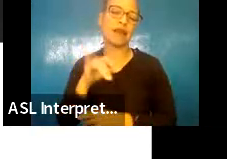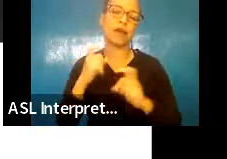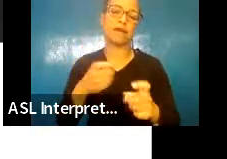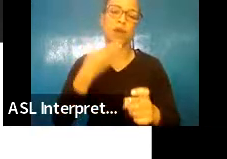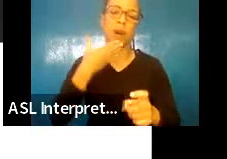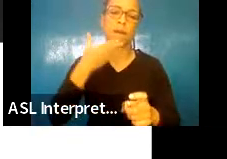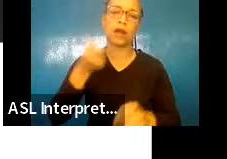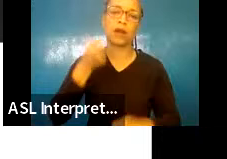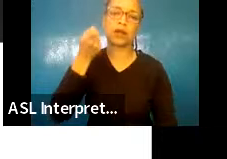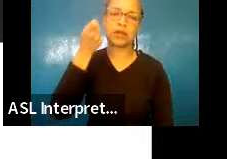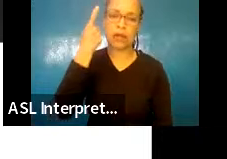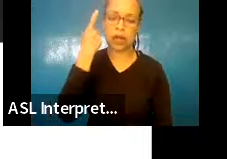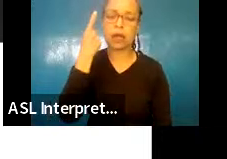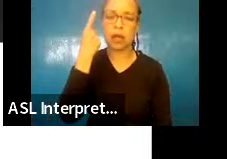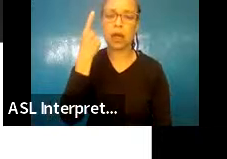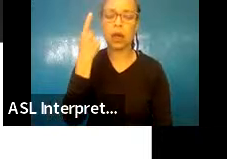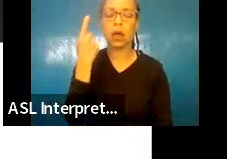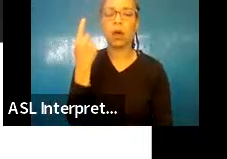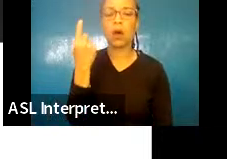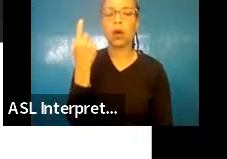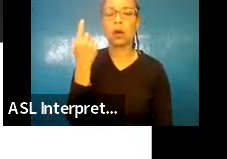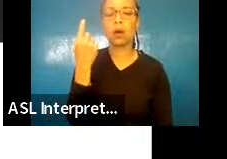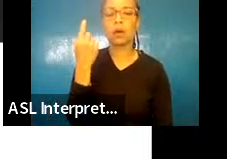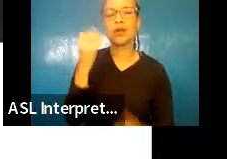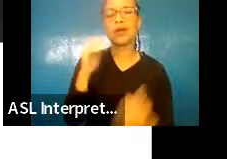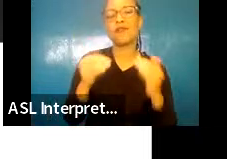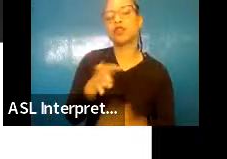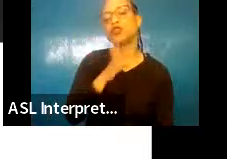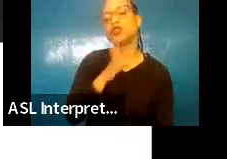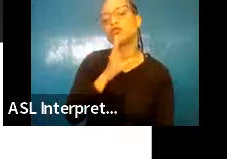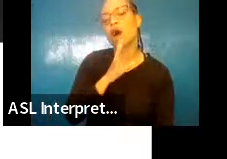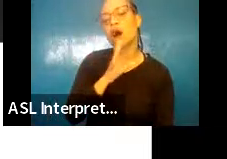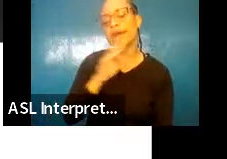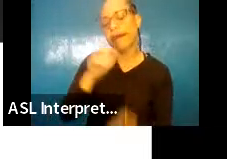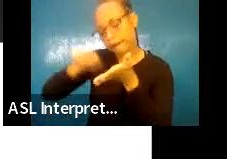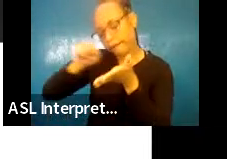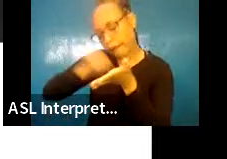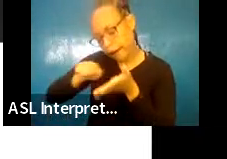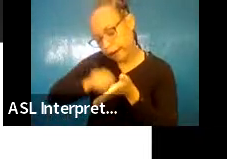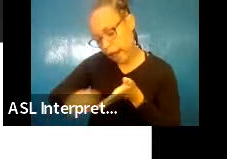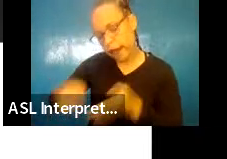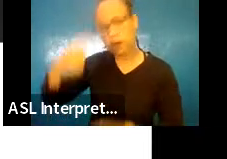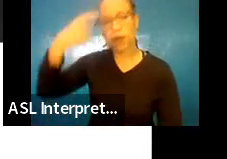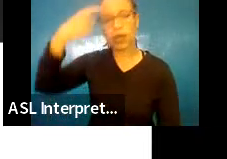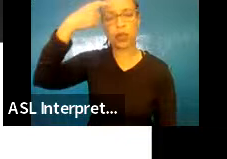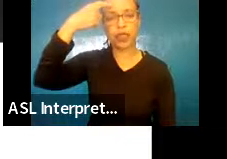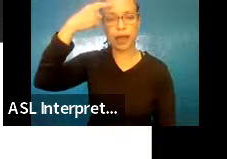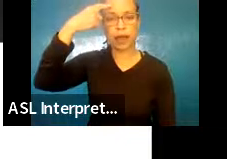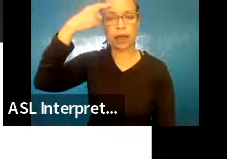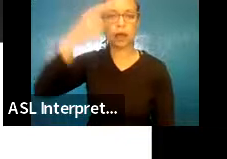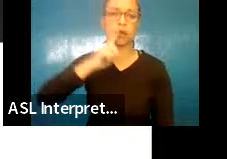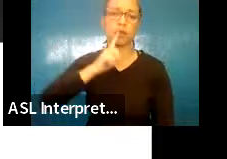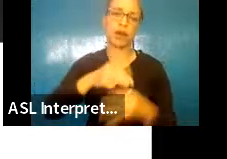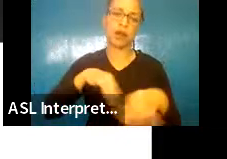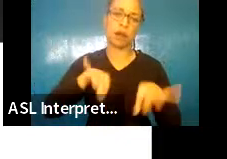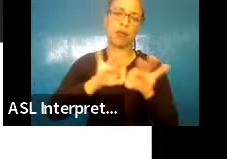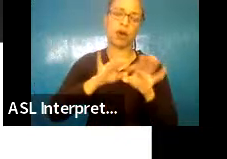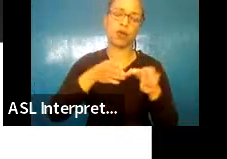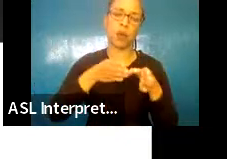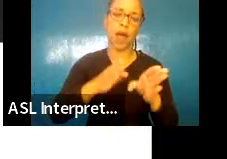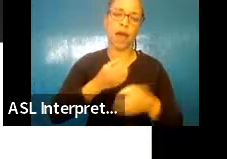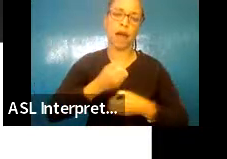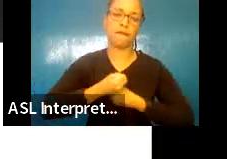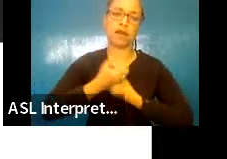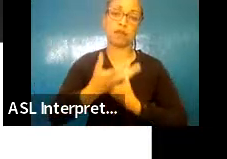idea, because versus talking, writing down what you think is really an important way of expressing